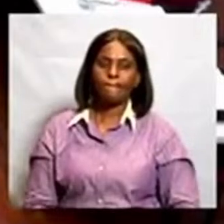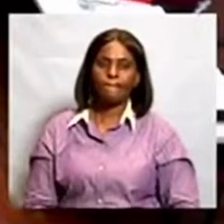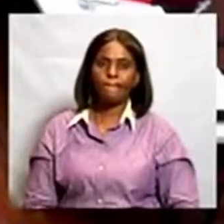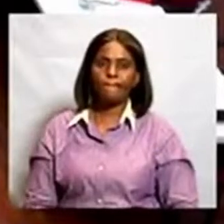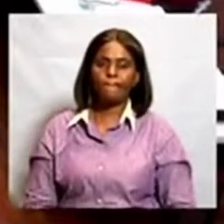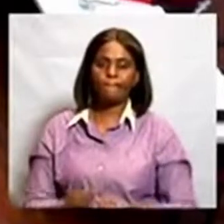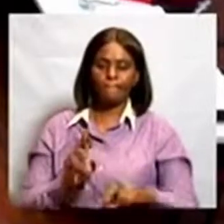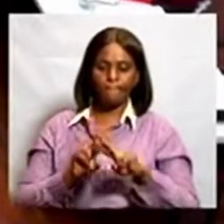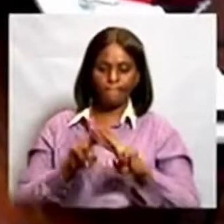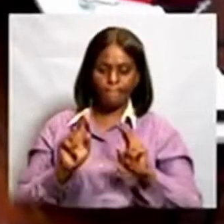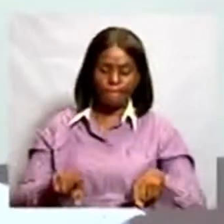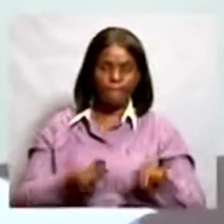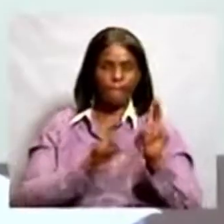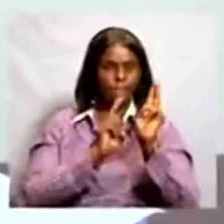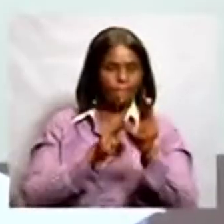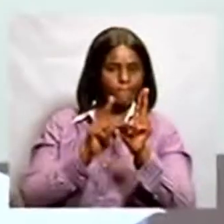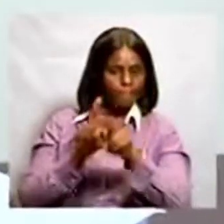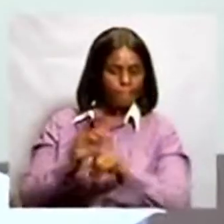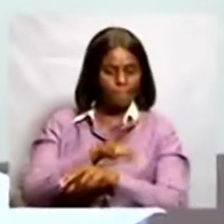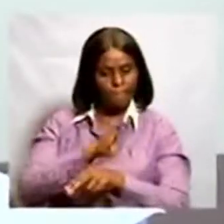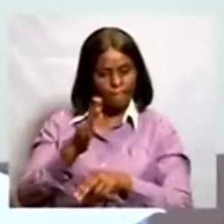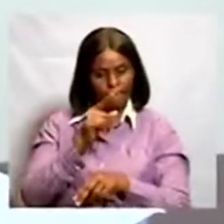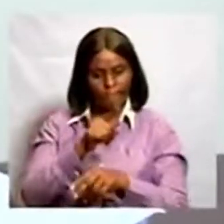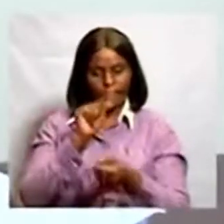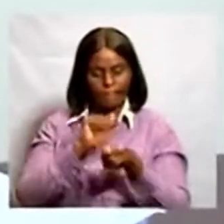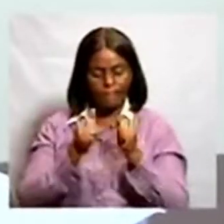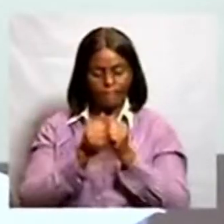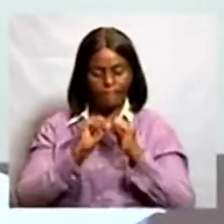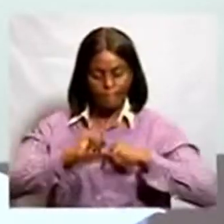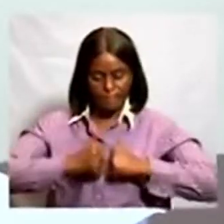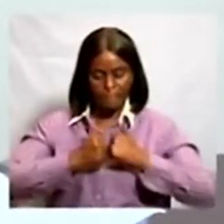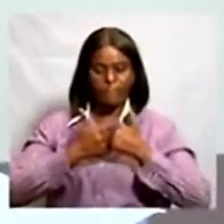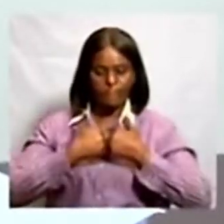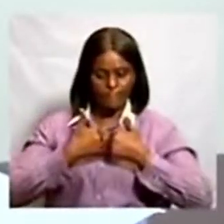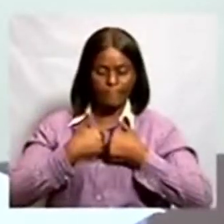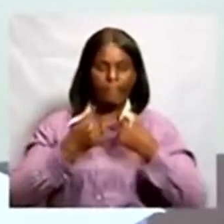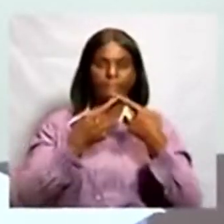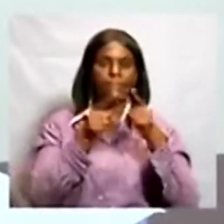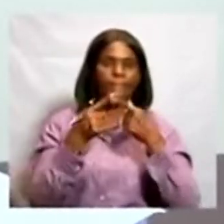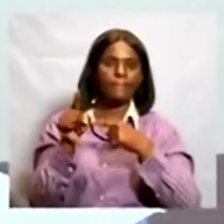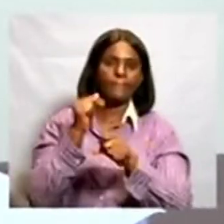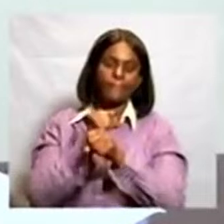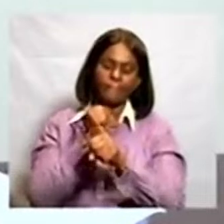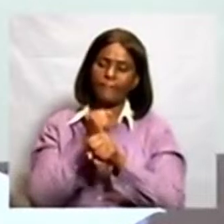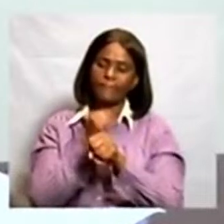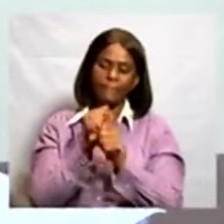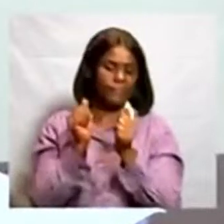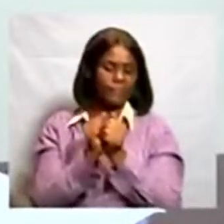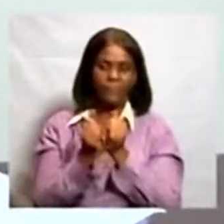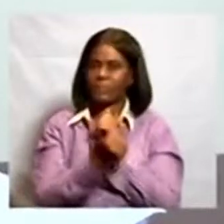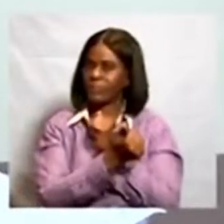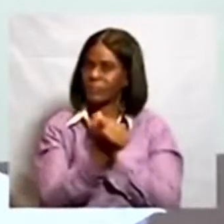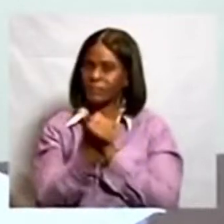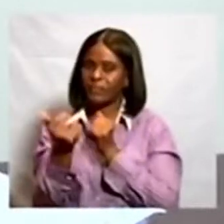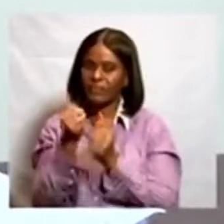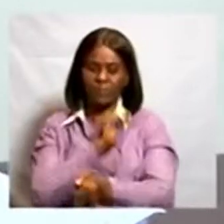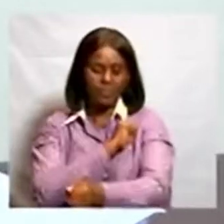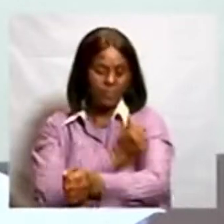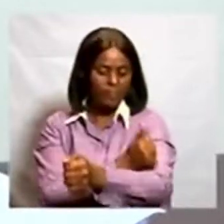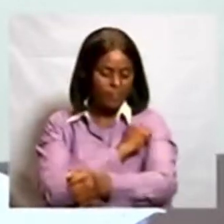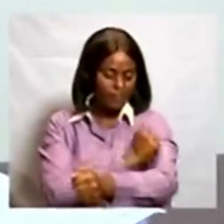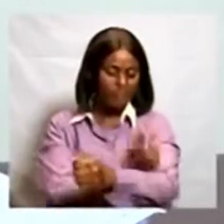Chair, in response to that, the problem is we have different mandates with the other appropriate